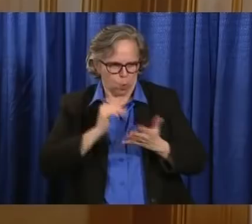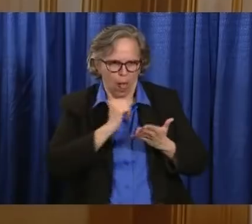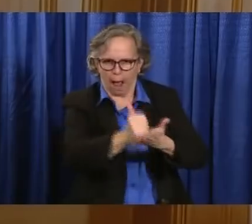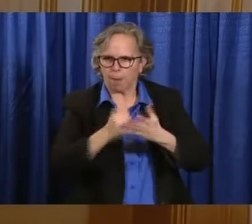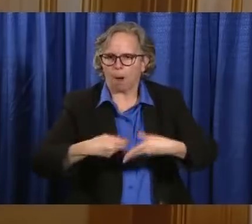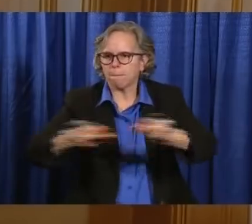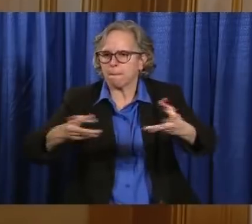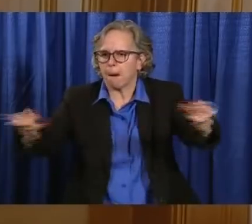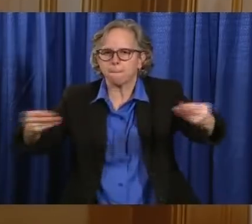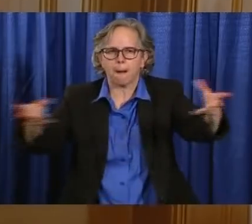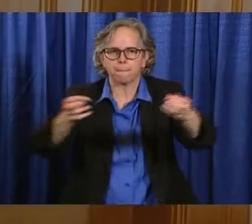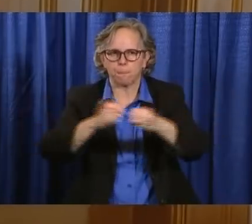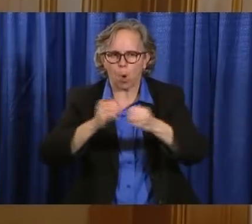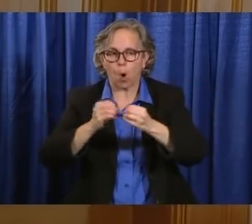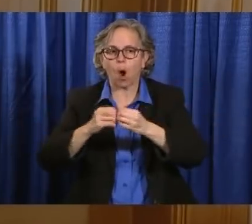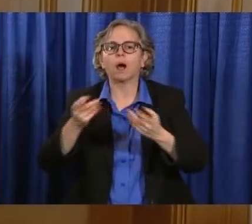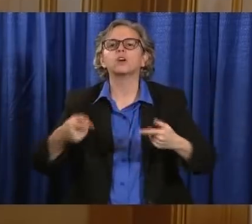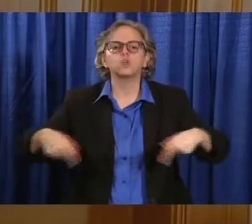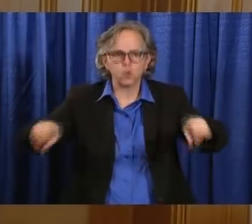and you're going to be able to do